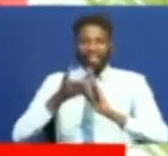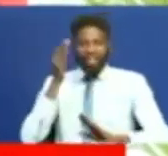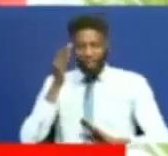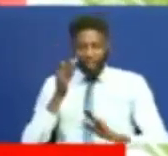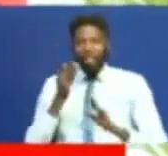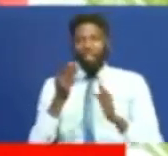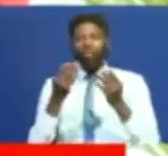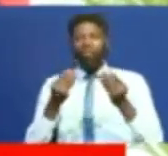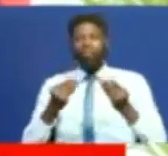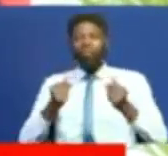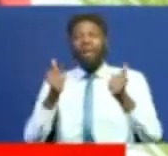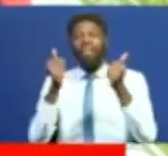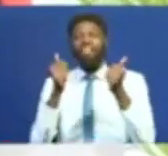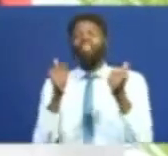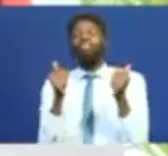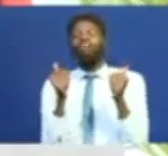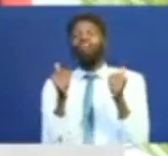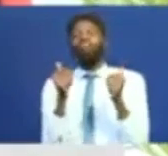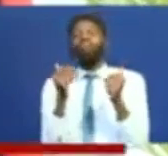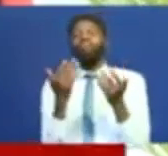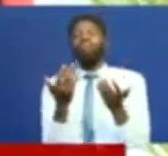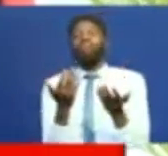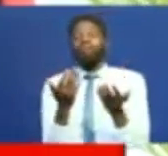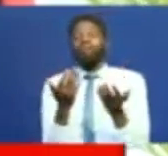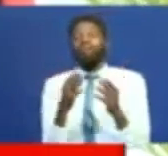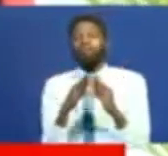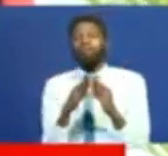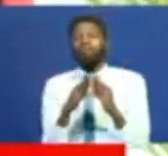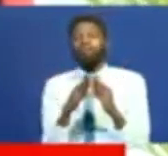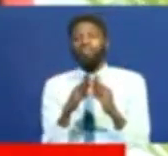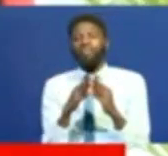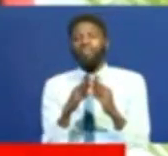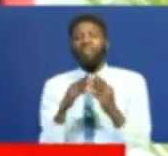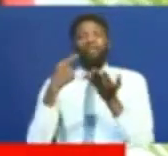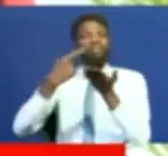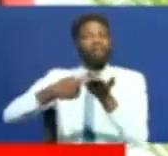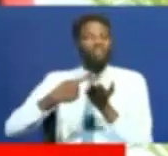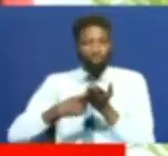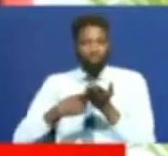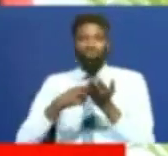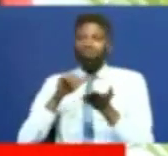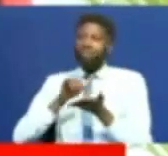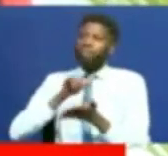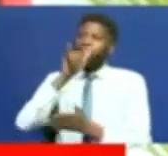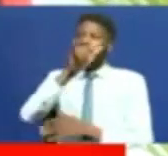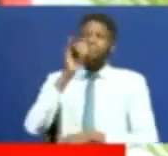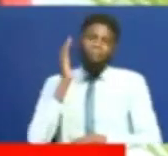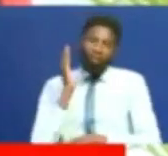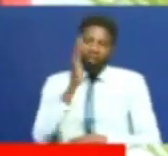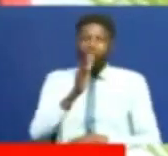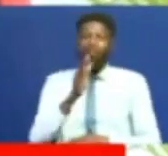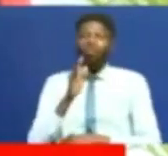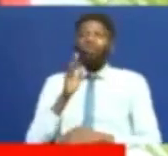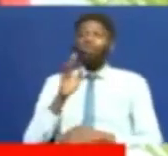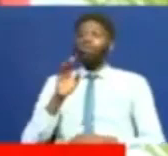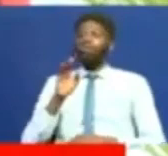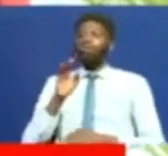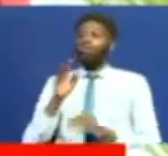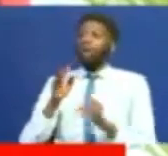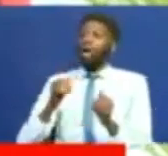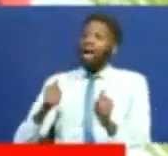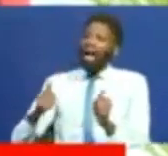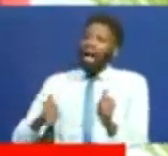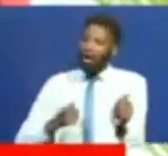the resumption of direct flights between Kenya and Angola as a mechanism of